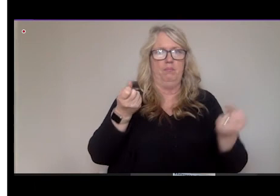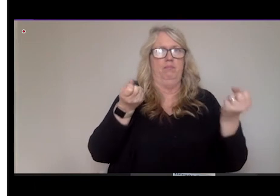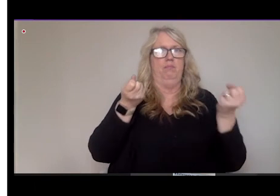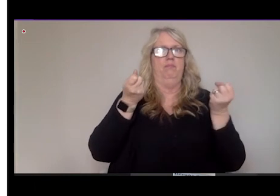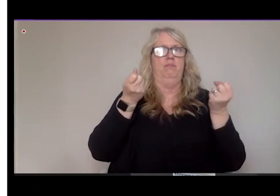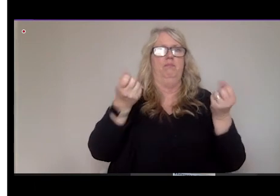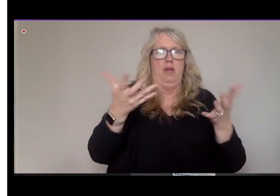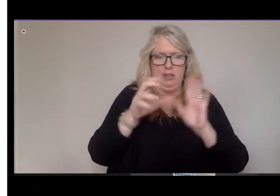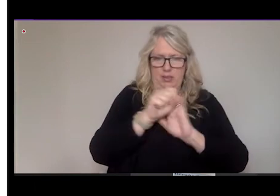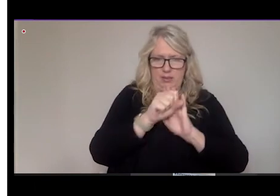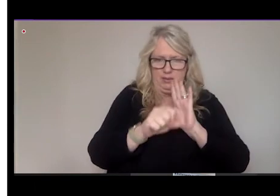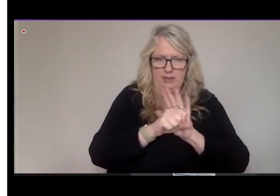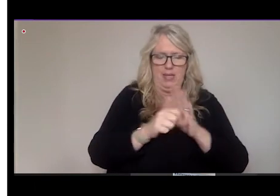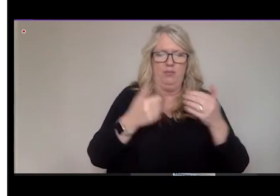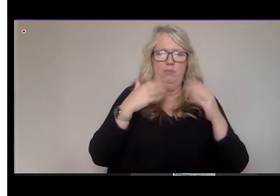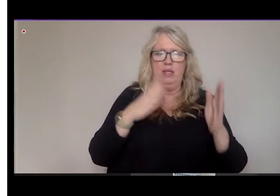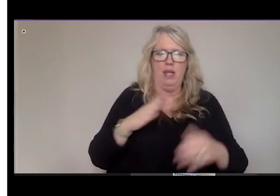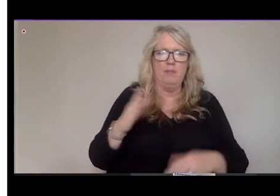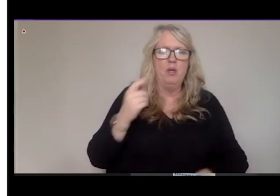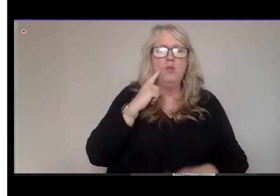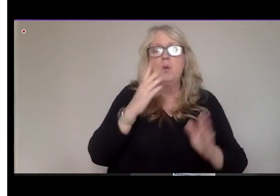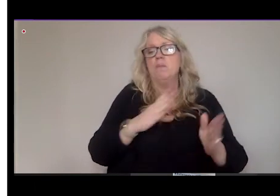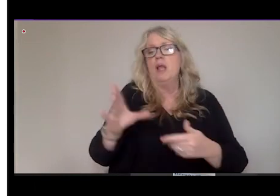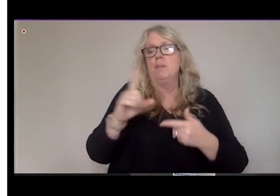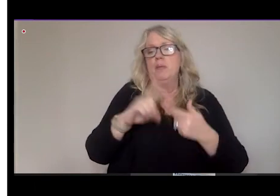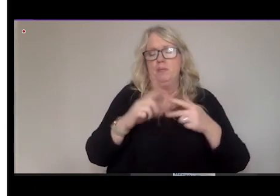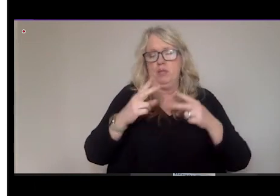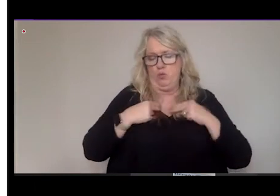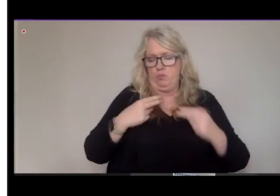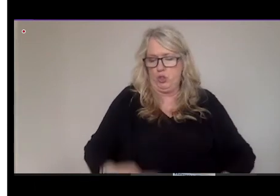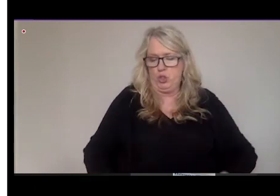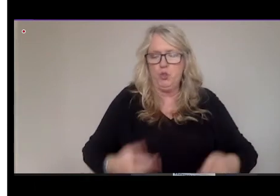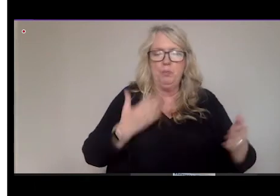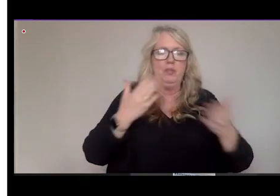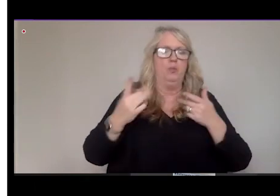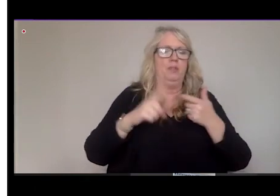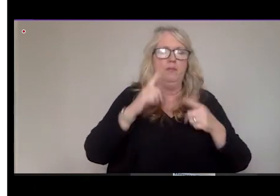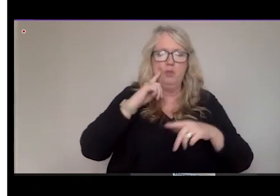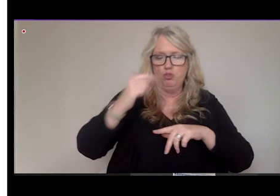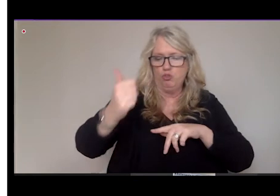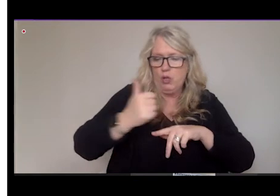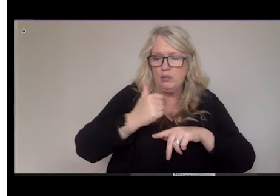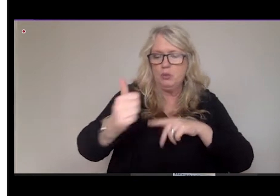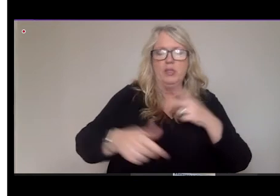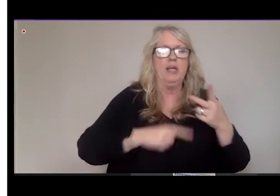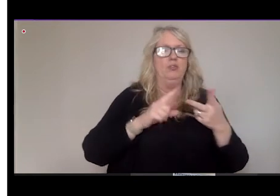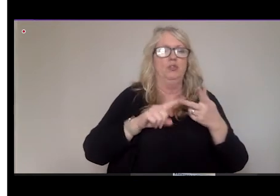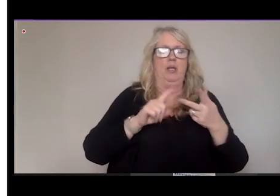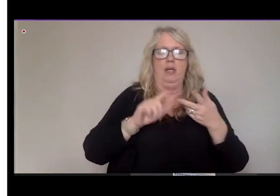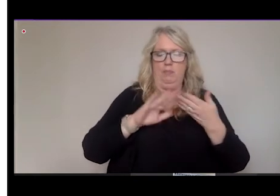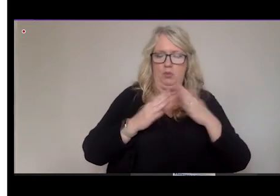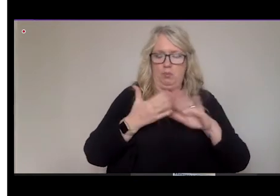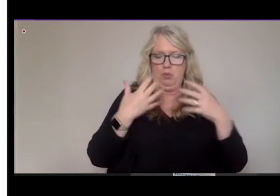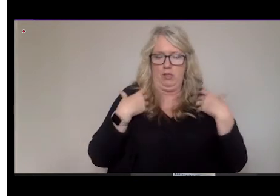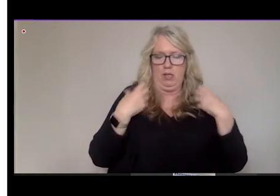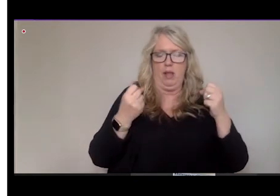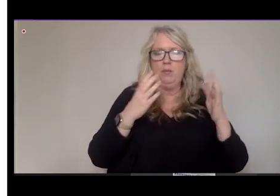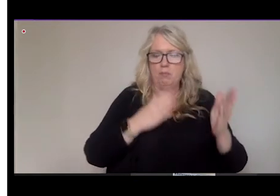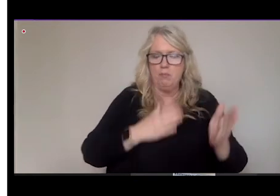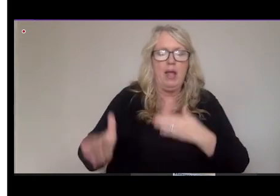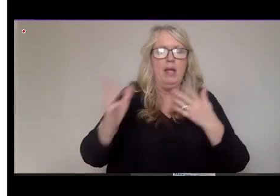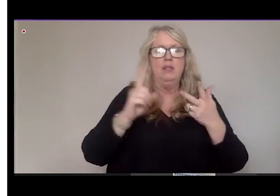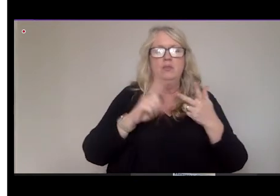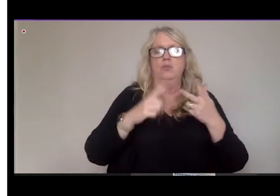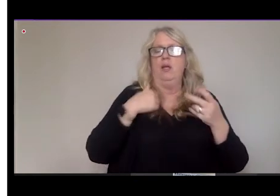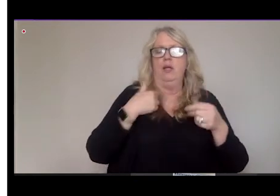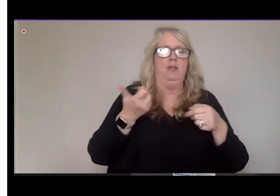other thing is many states have plans, right? There's a plan for human services transportation. There could be a community